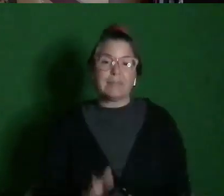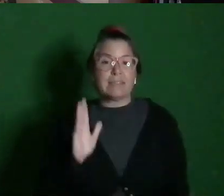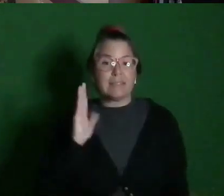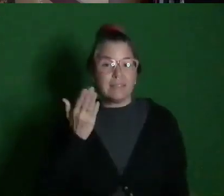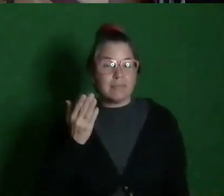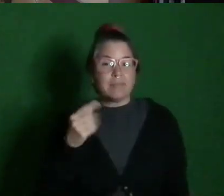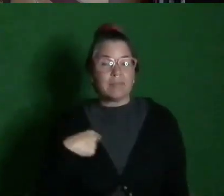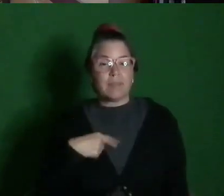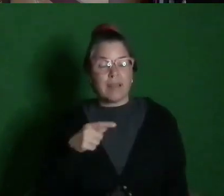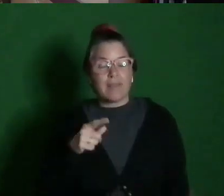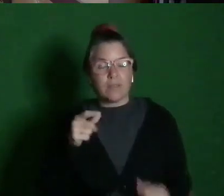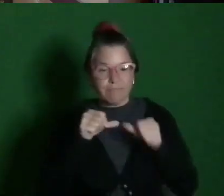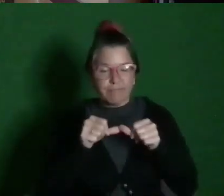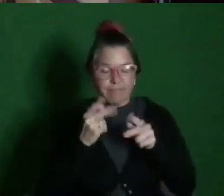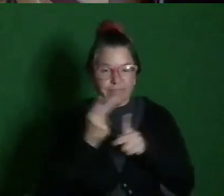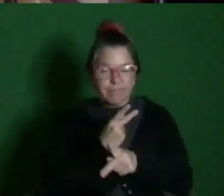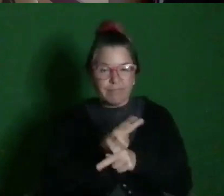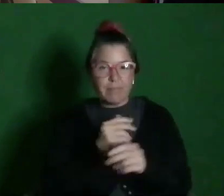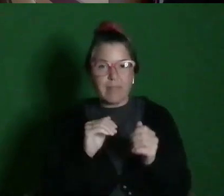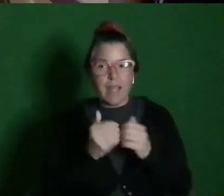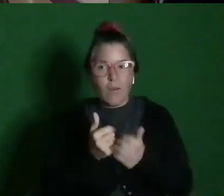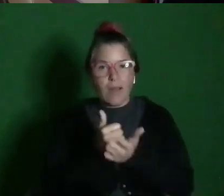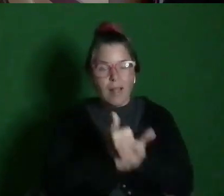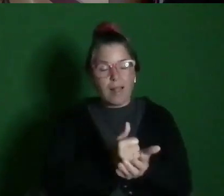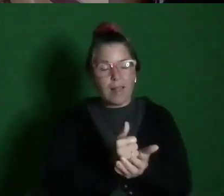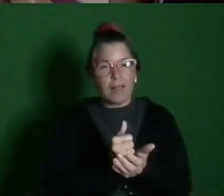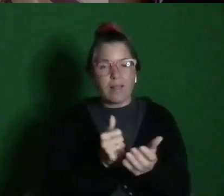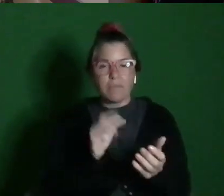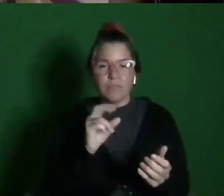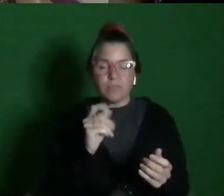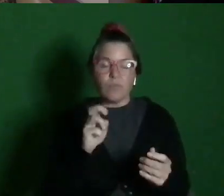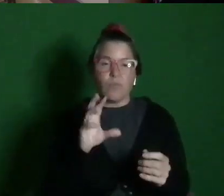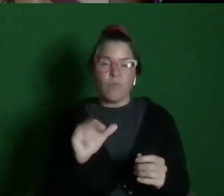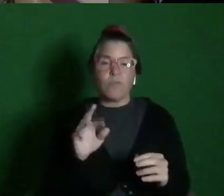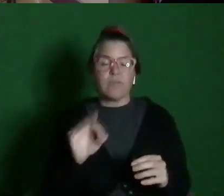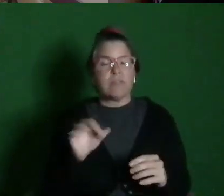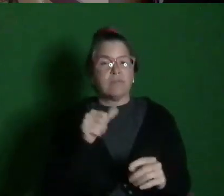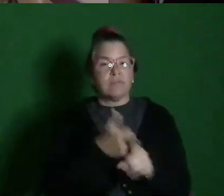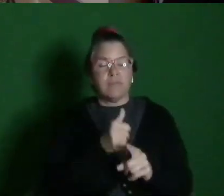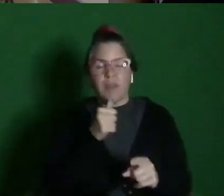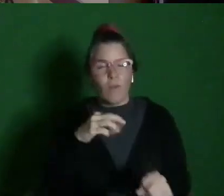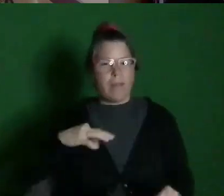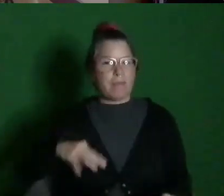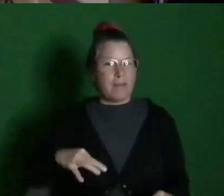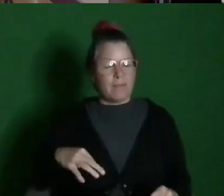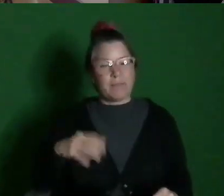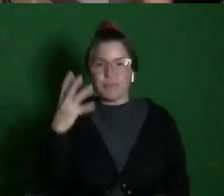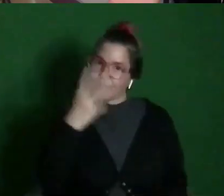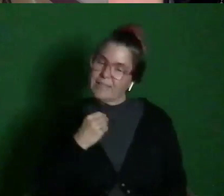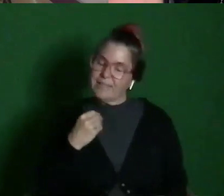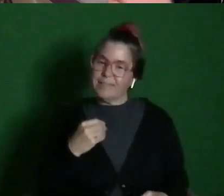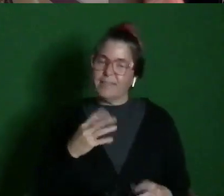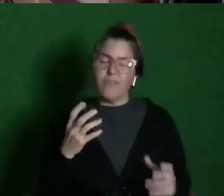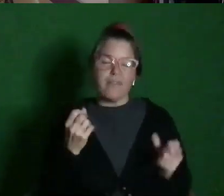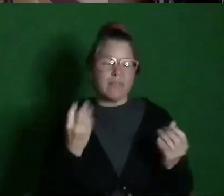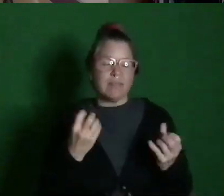to keep figuring out how to help restore coral reefs, because they're not only beneficial because there's so many